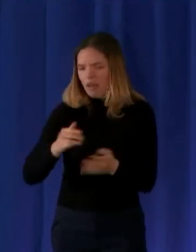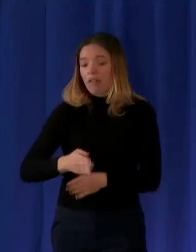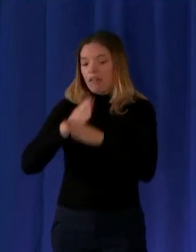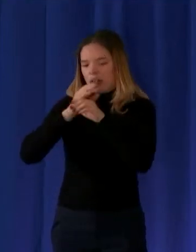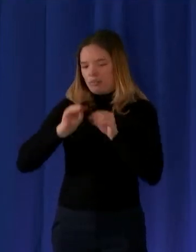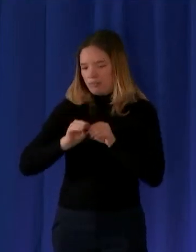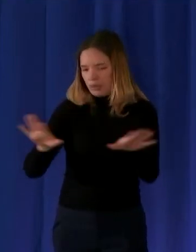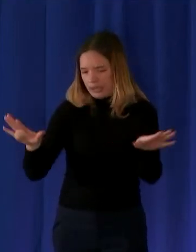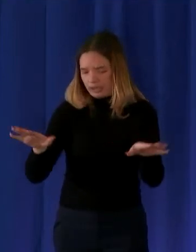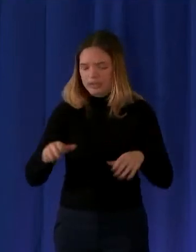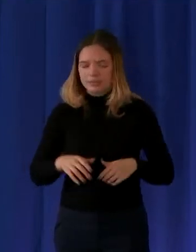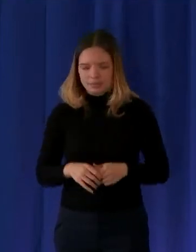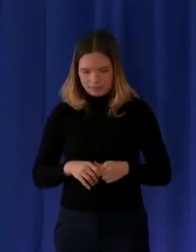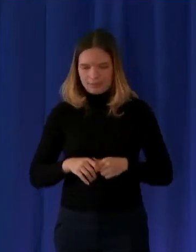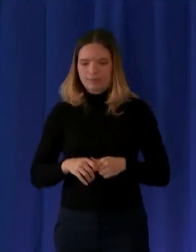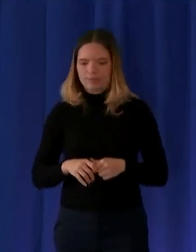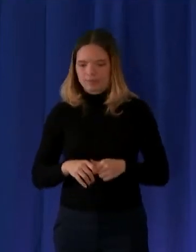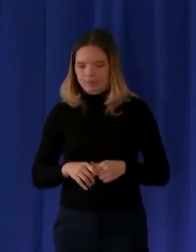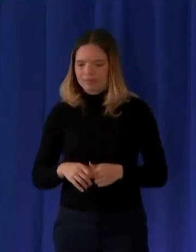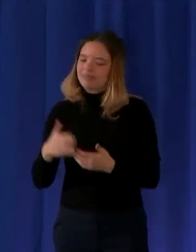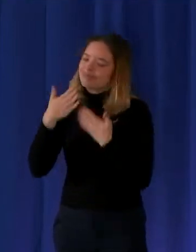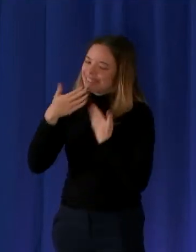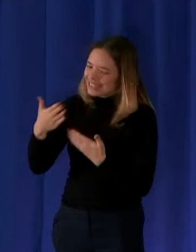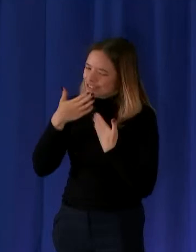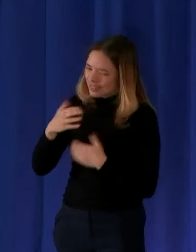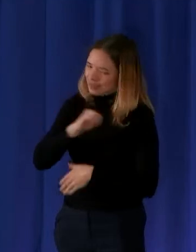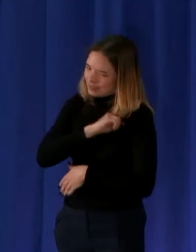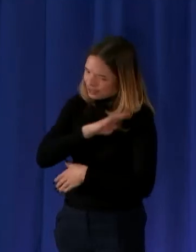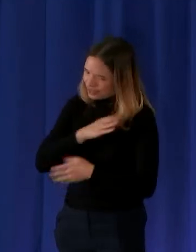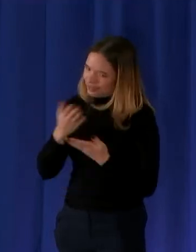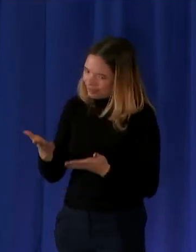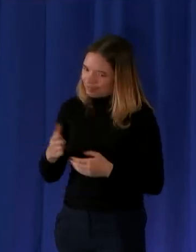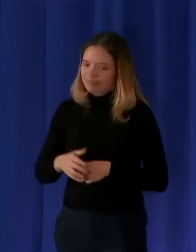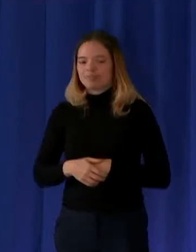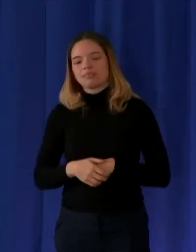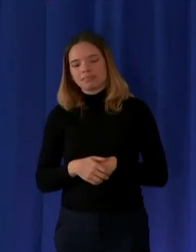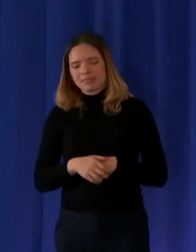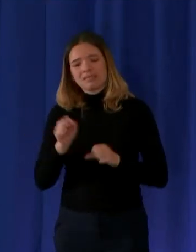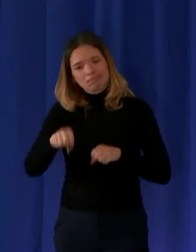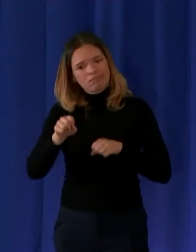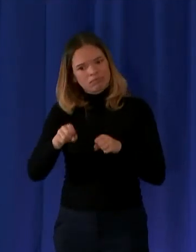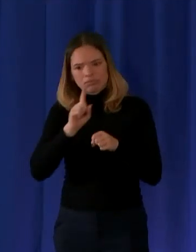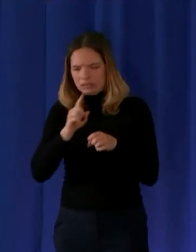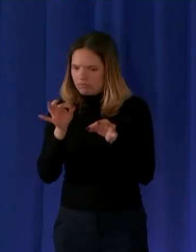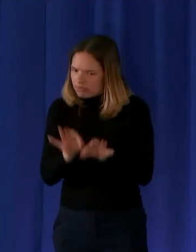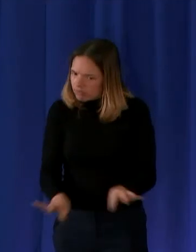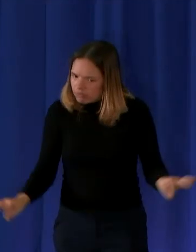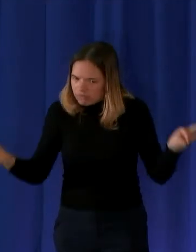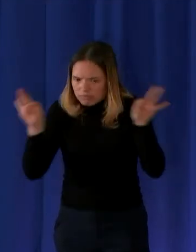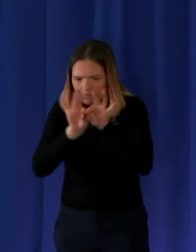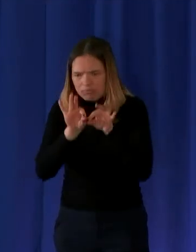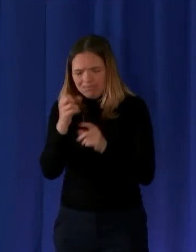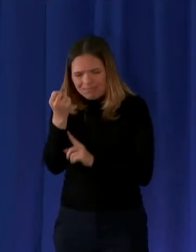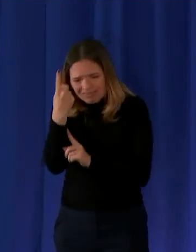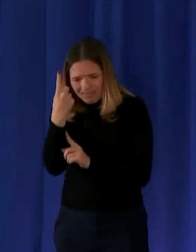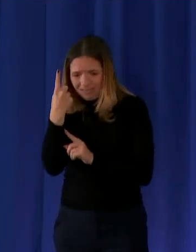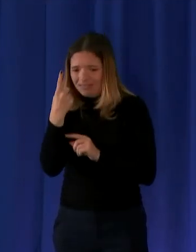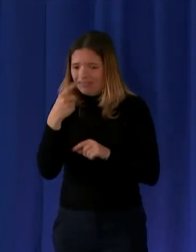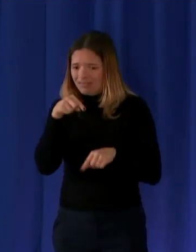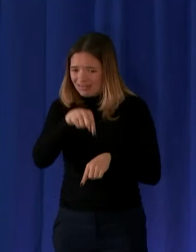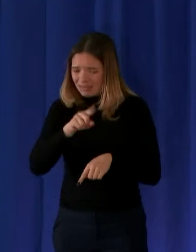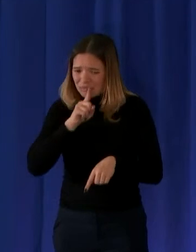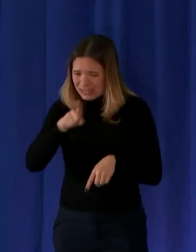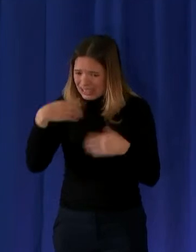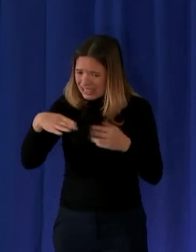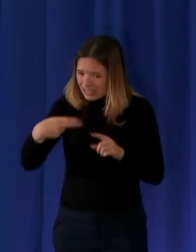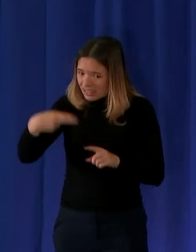this Omicron wave. Yes, thank you, Madam Mayor. It's extremely important for everyone to understand how highly effective